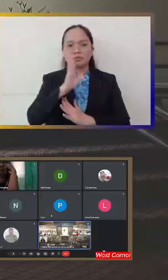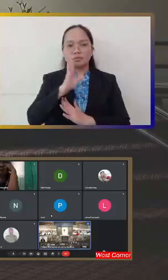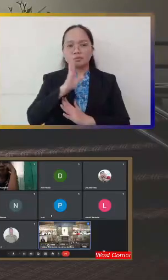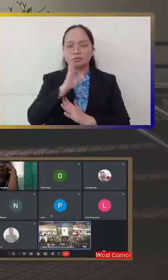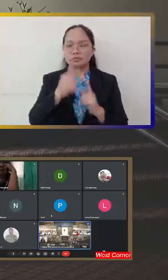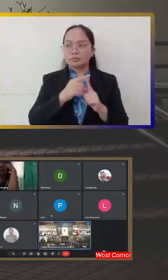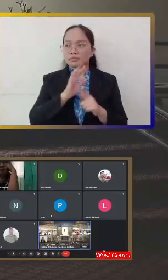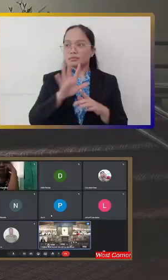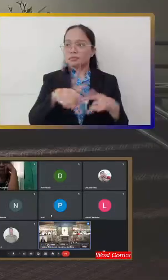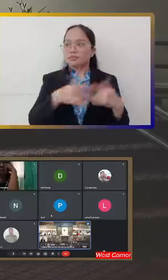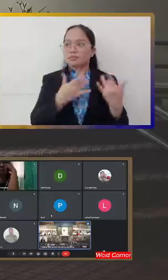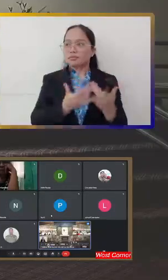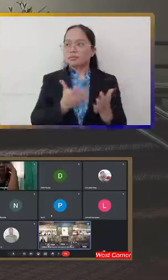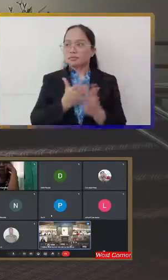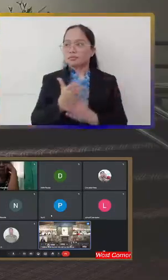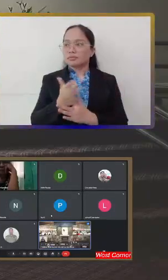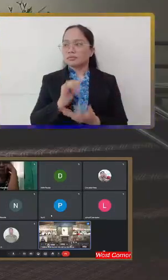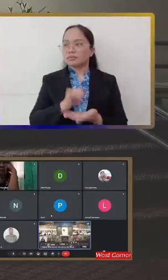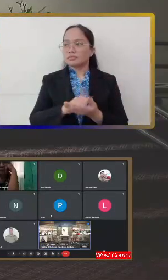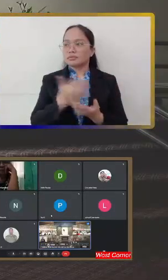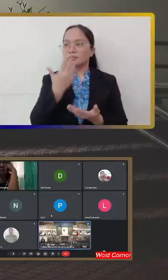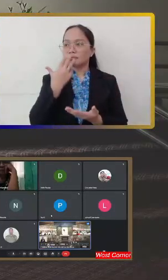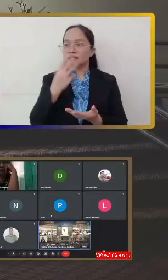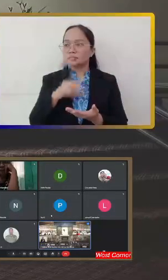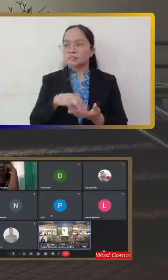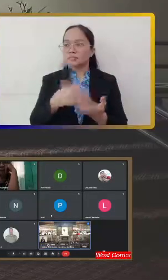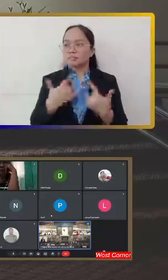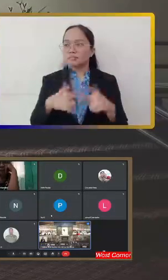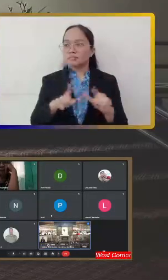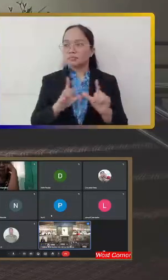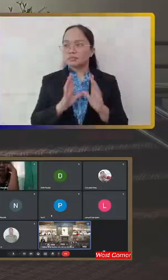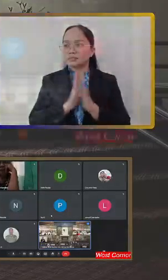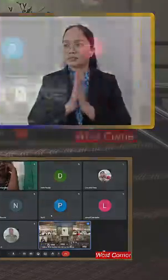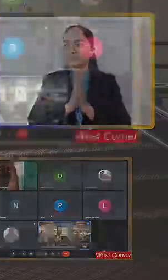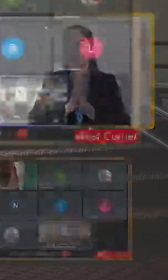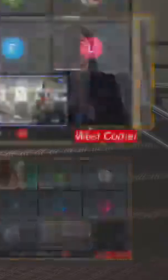your heart through that message. Then let's come to God.